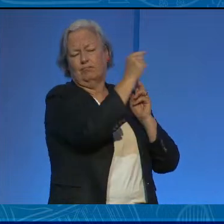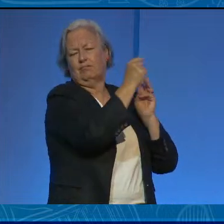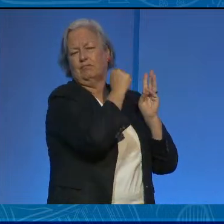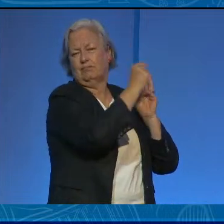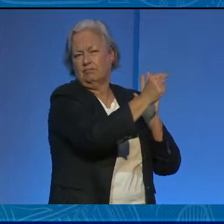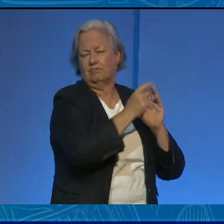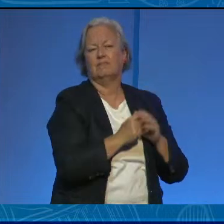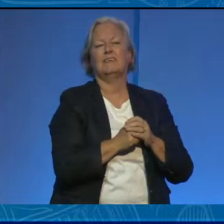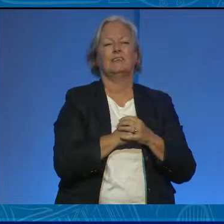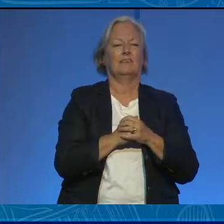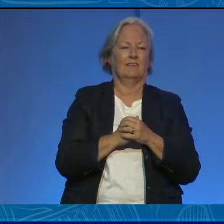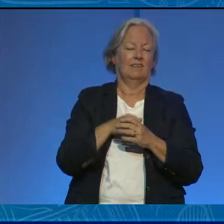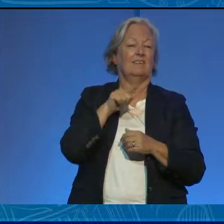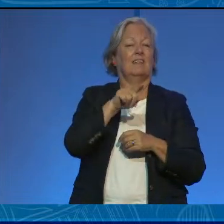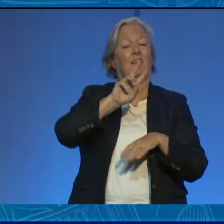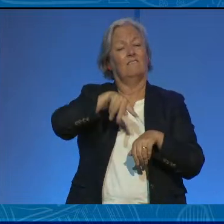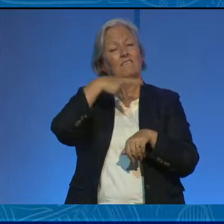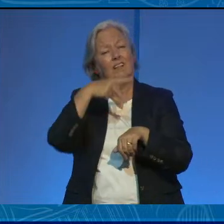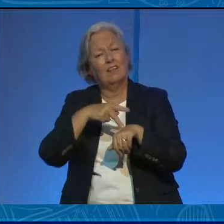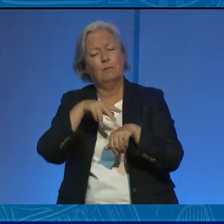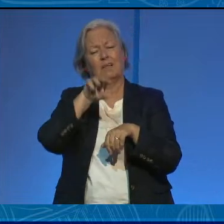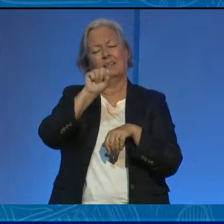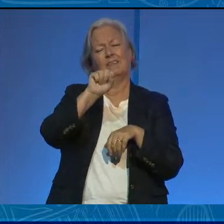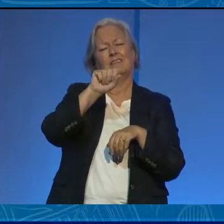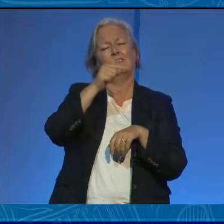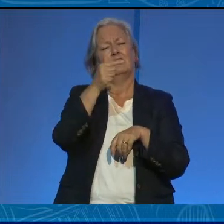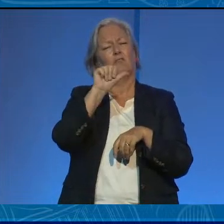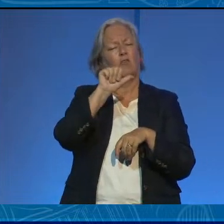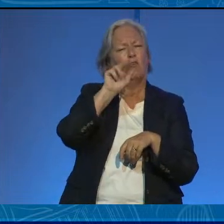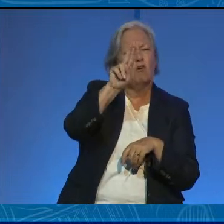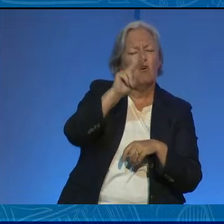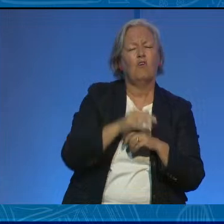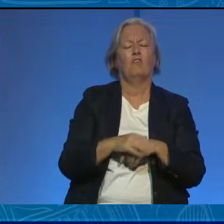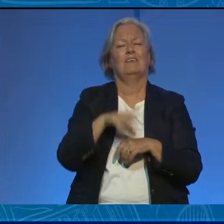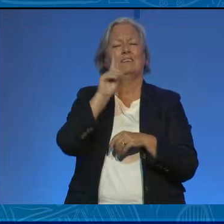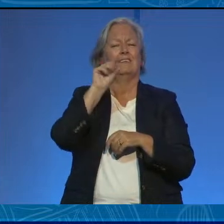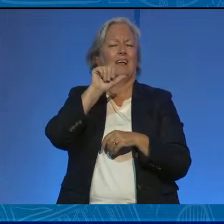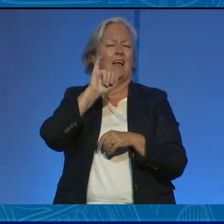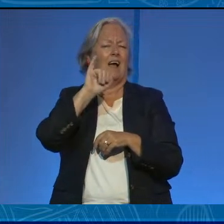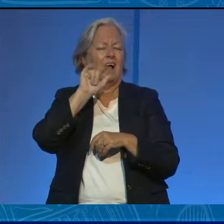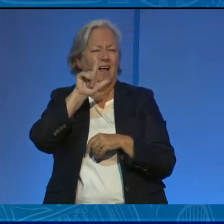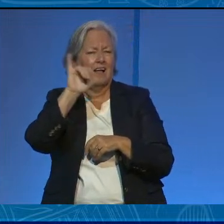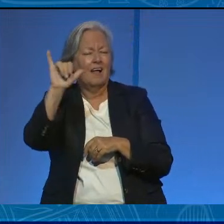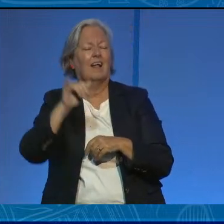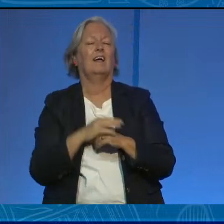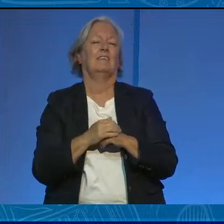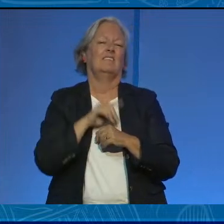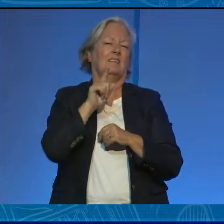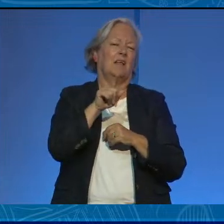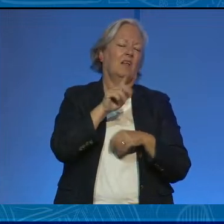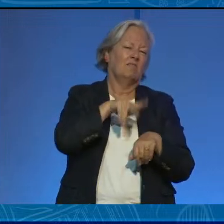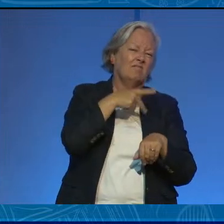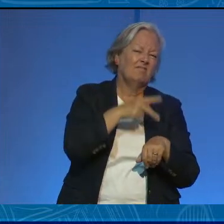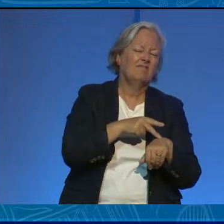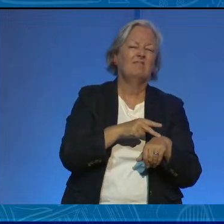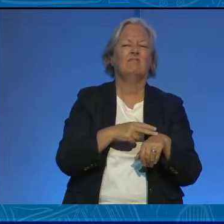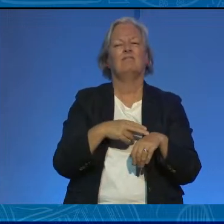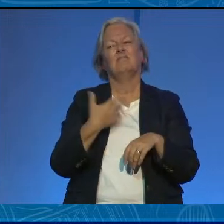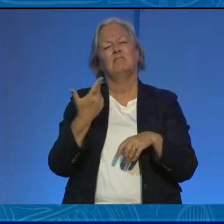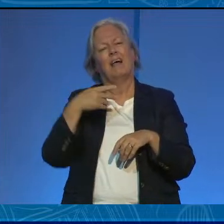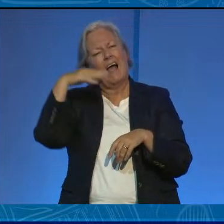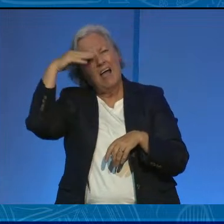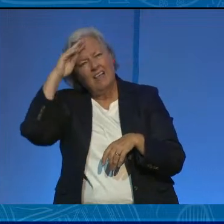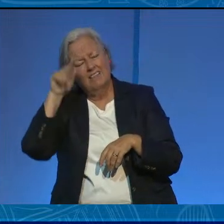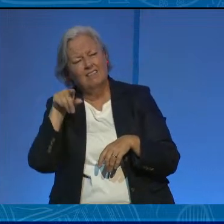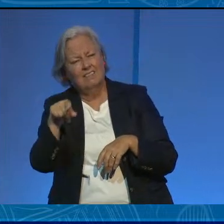Daily Tribune, the Philippine Star, the Philippine Daily Inquirer, Manila Bulletin, Island Living Channel,